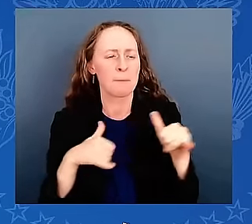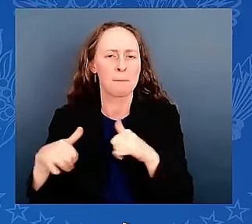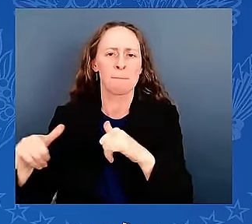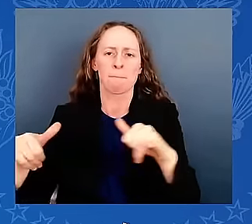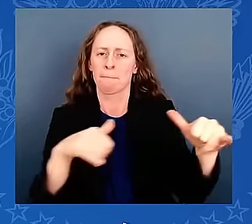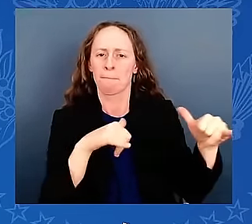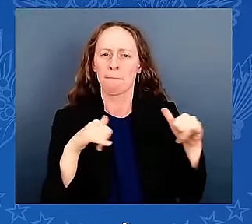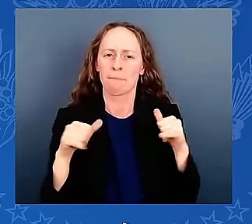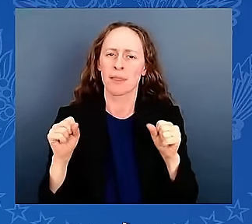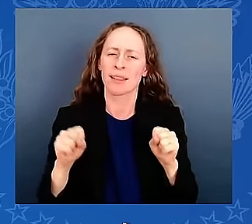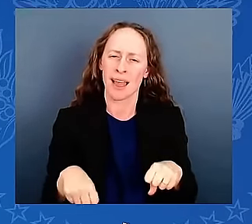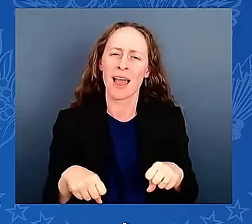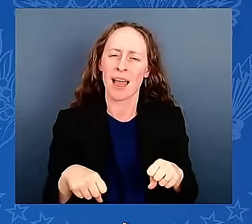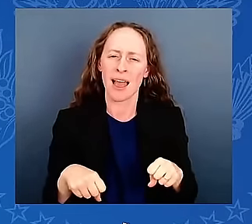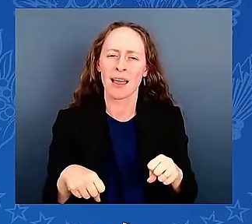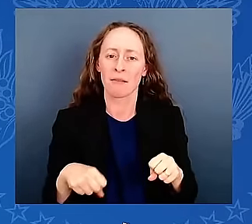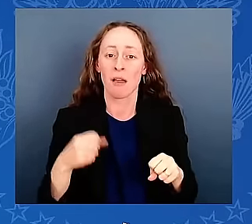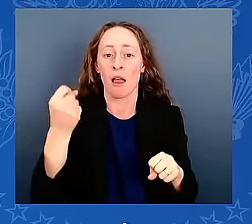public fight.